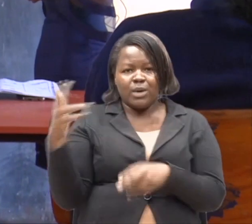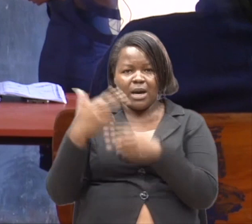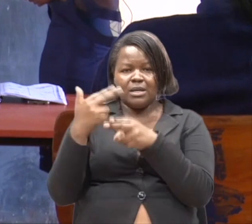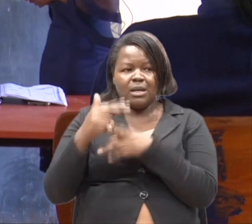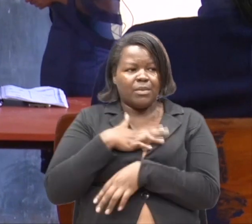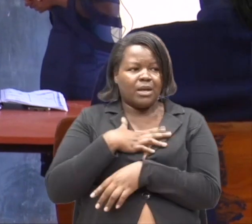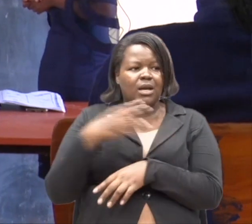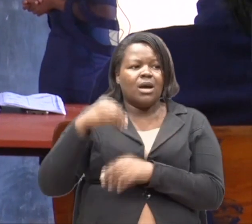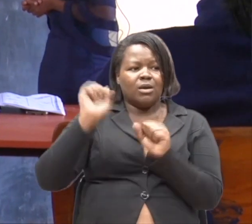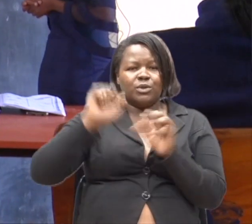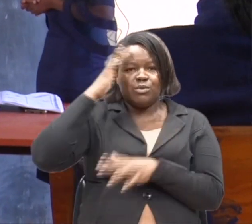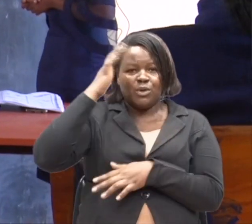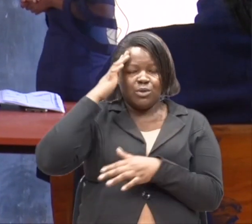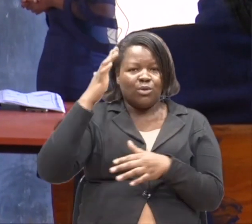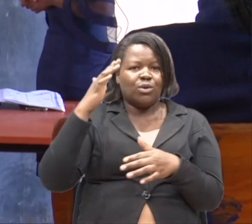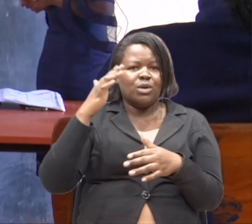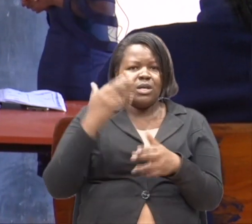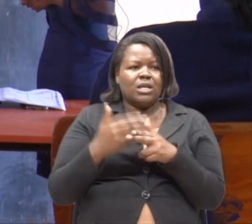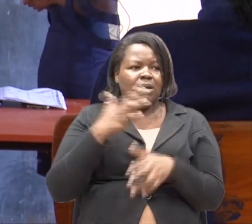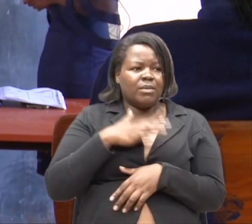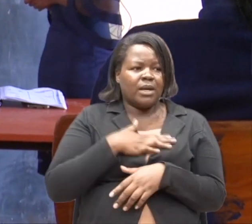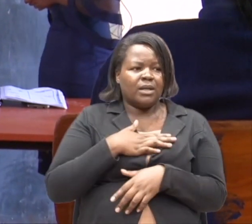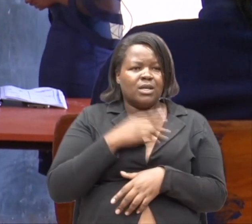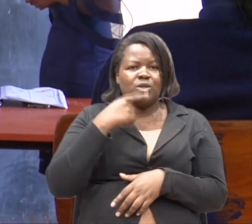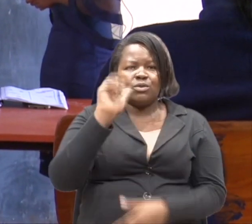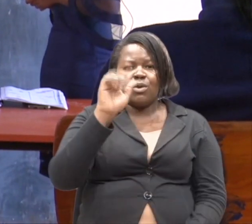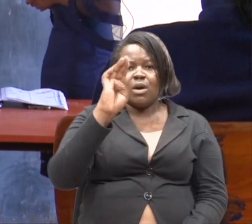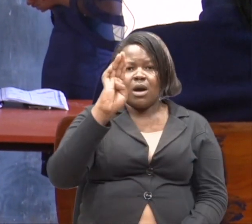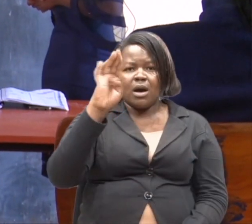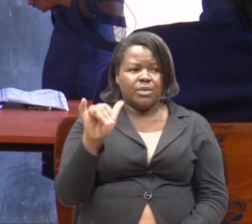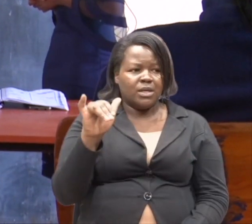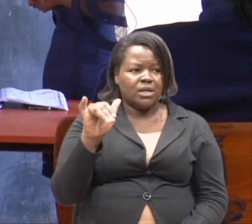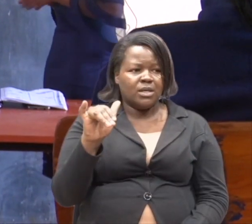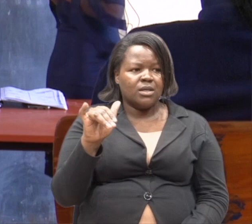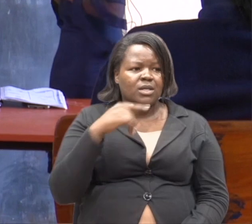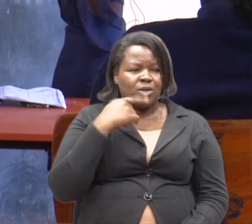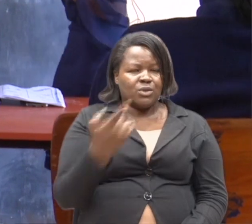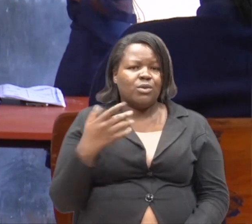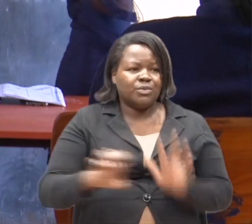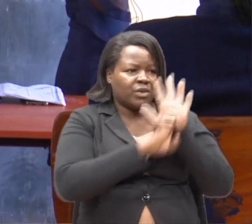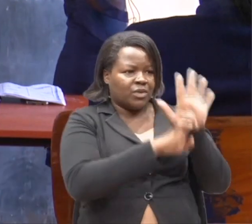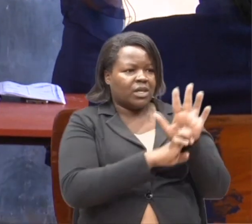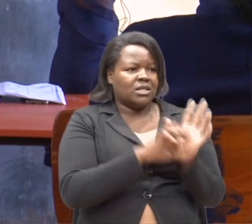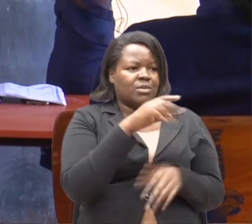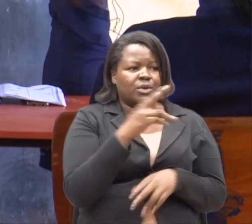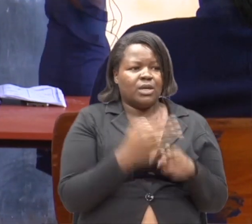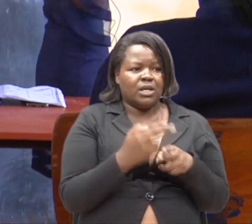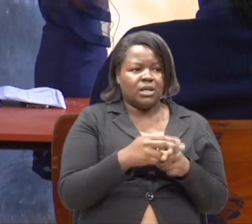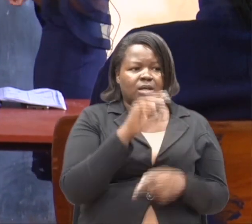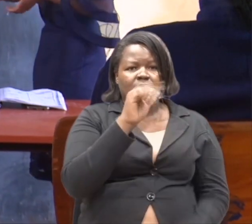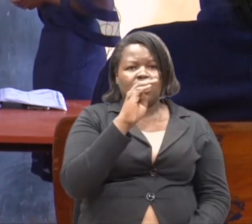so that I can also know my name in sign language, it's Abby. So, how do I do it? So, for you, for example, your name